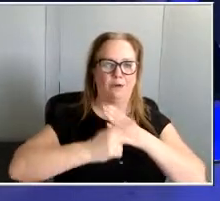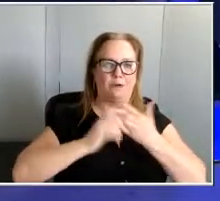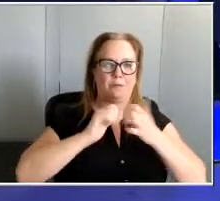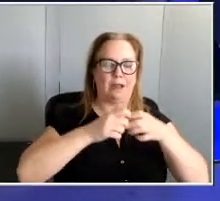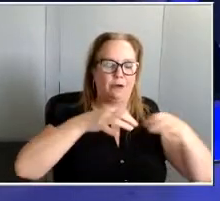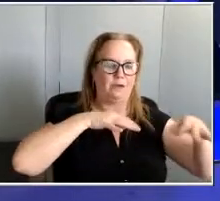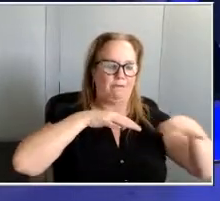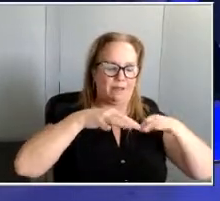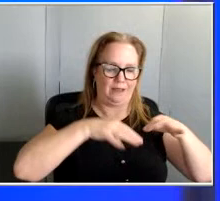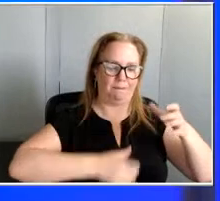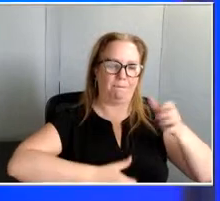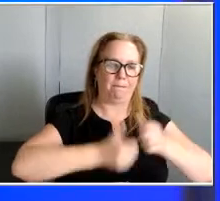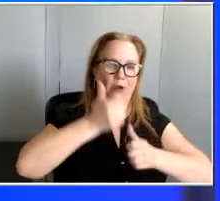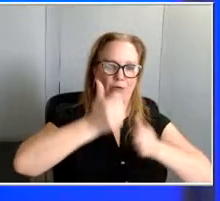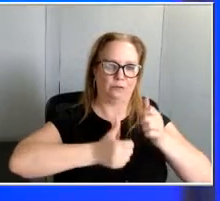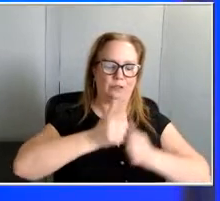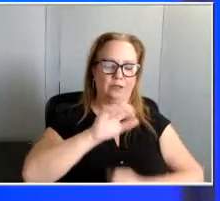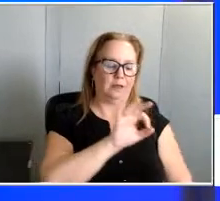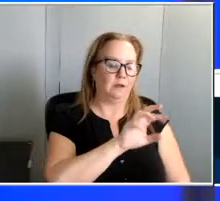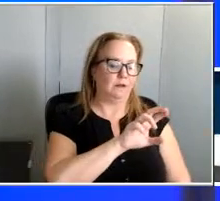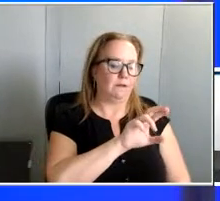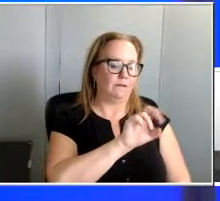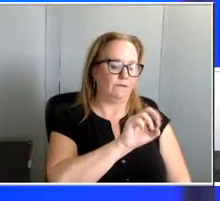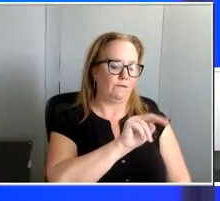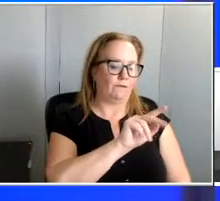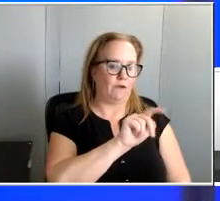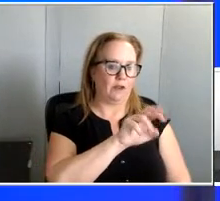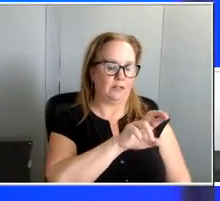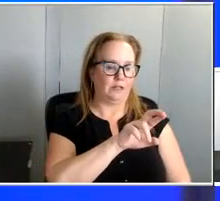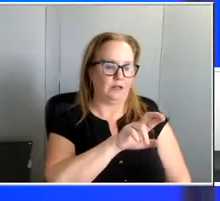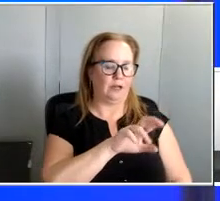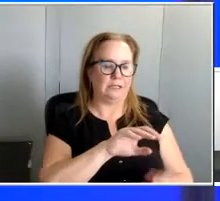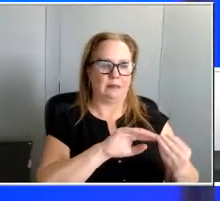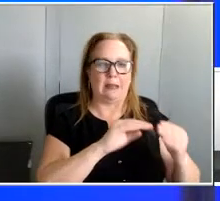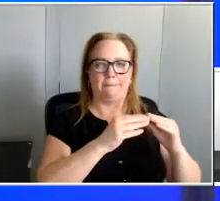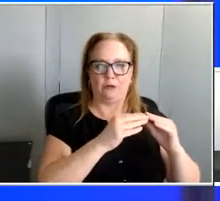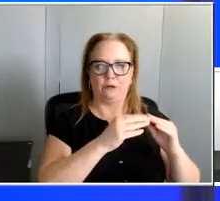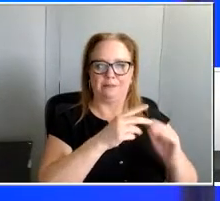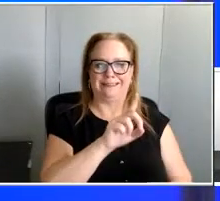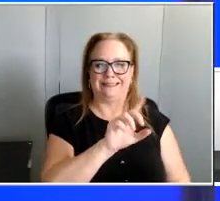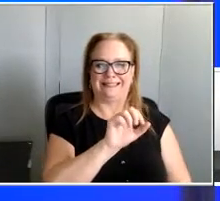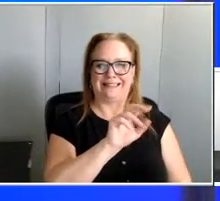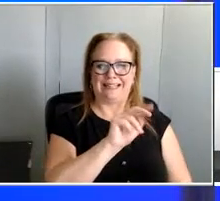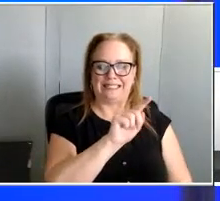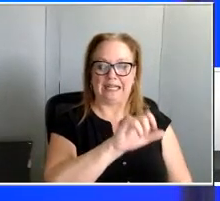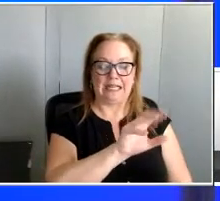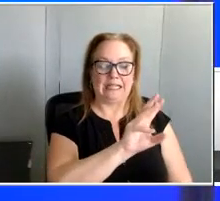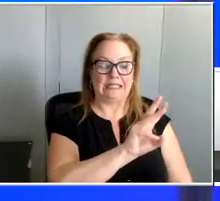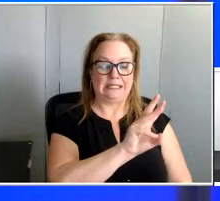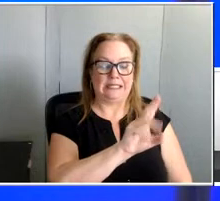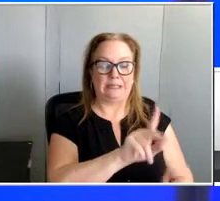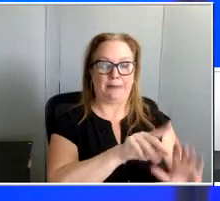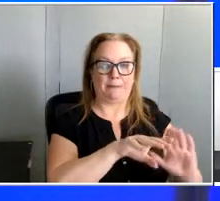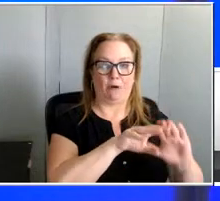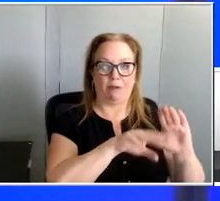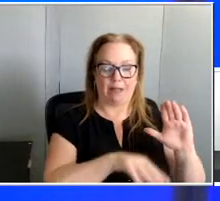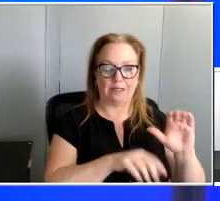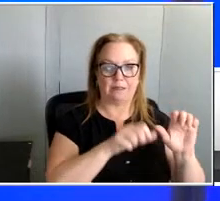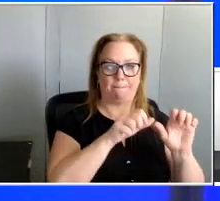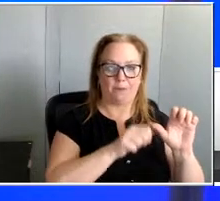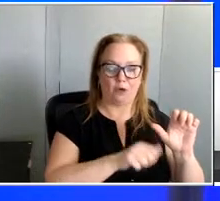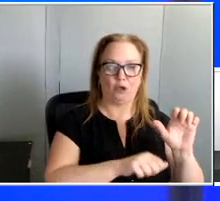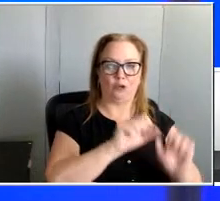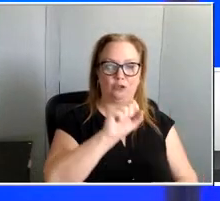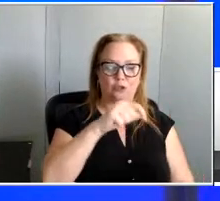But in most cases, frontier is based on population density of 6 people or less per square mile.